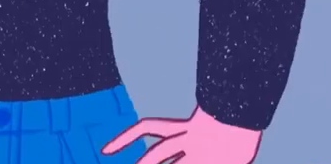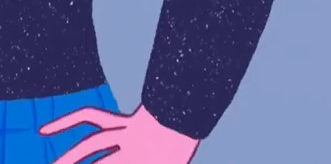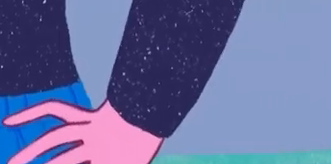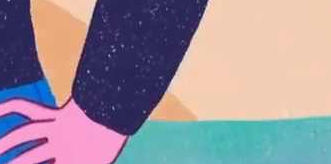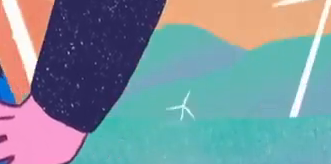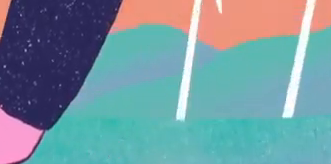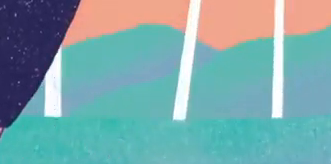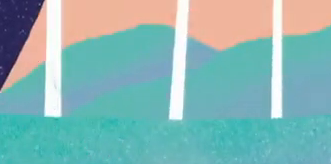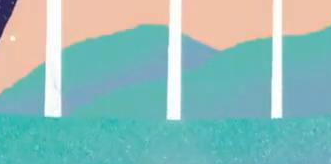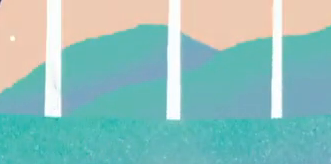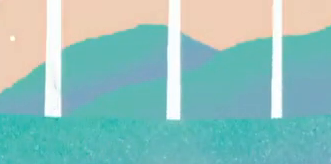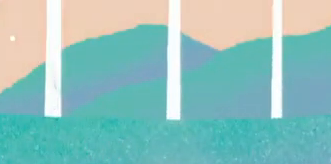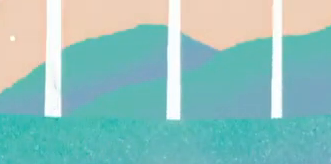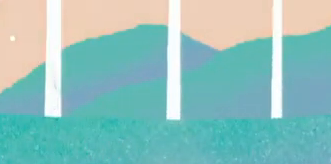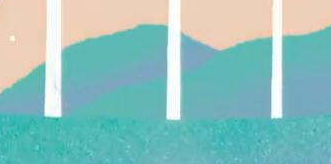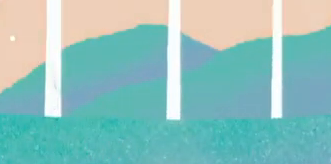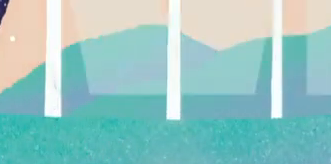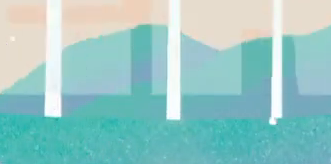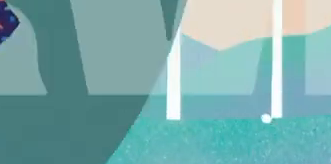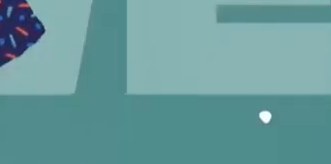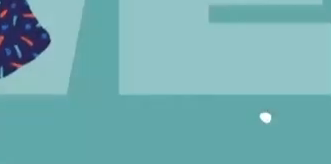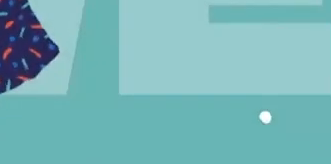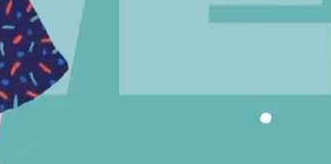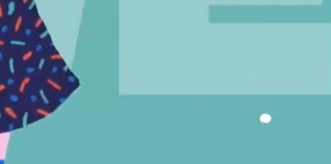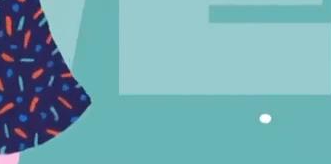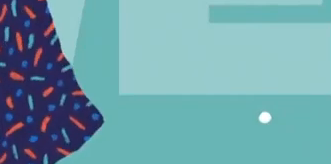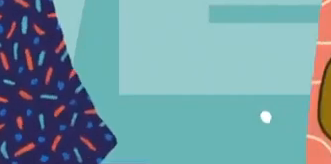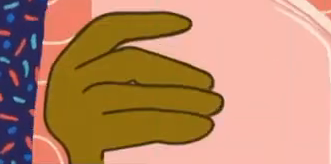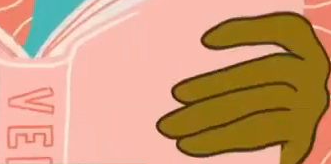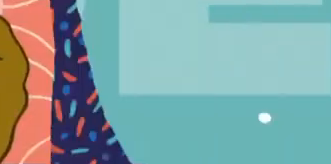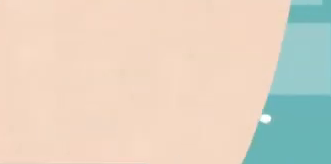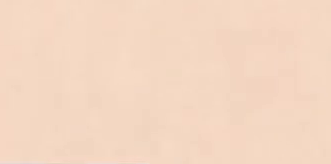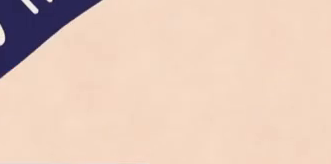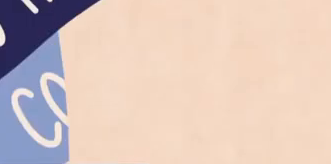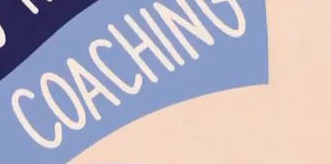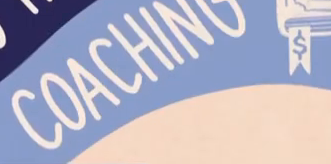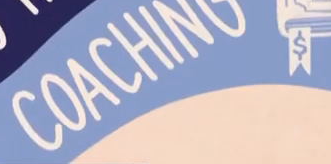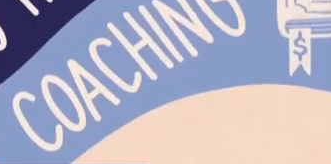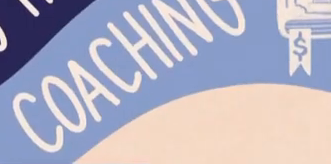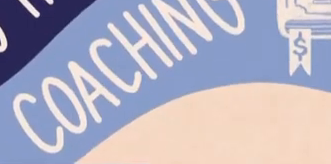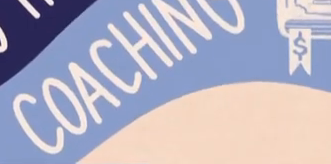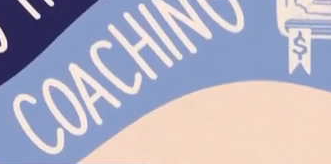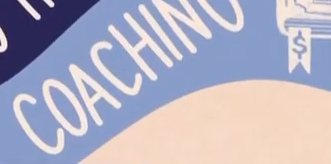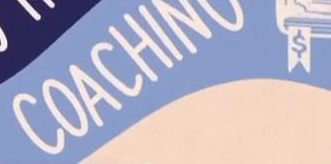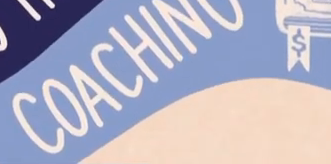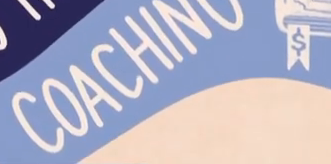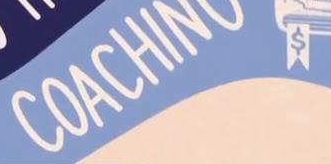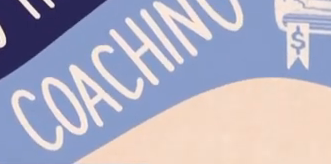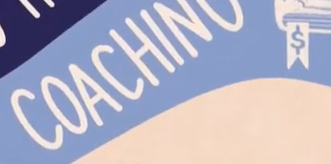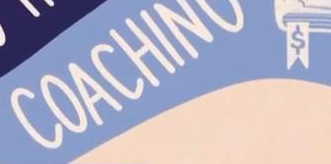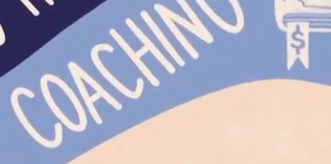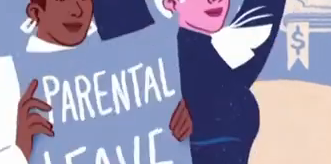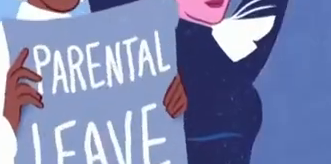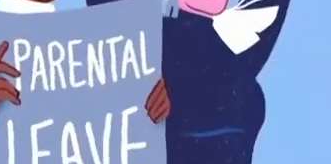us, so Verve Super was. Verve was founded by women to support women to build wealth and invest in a